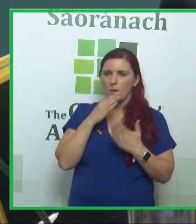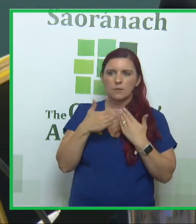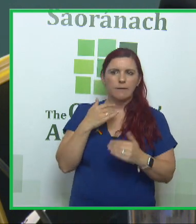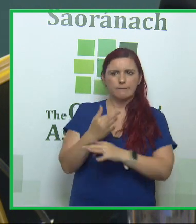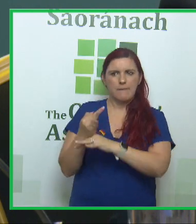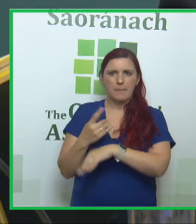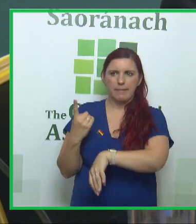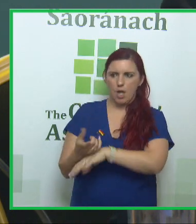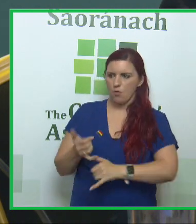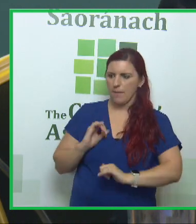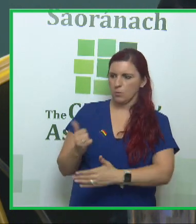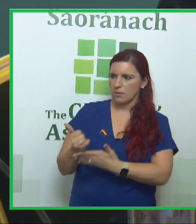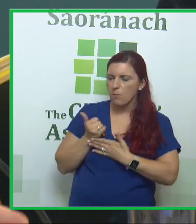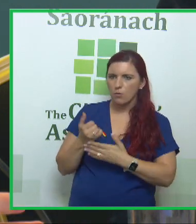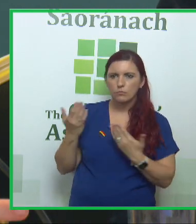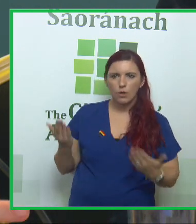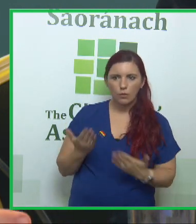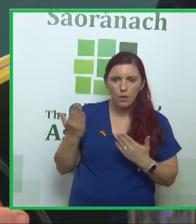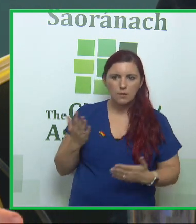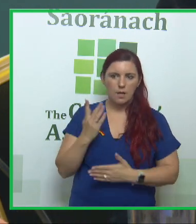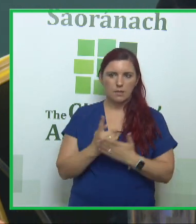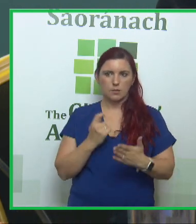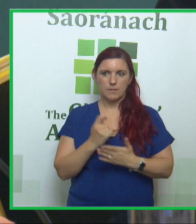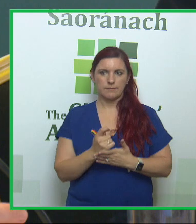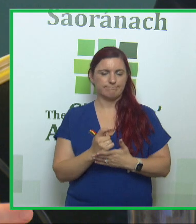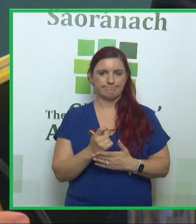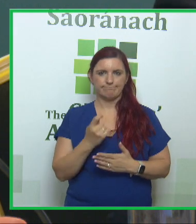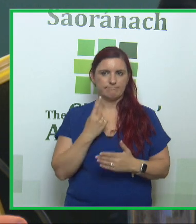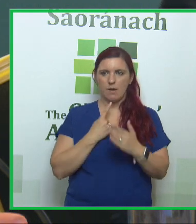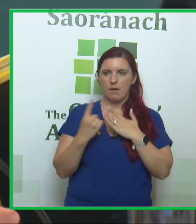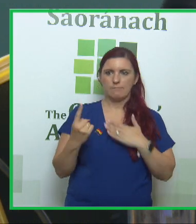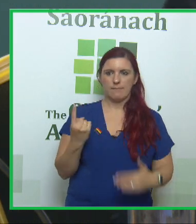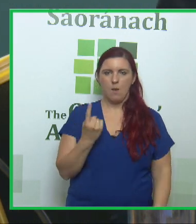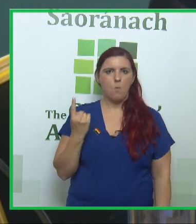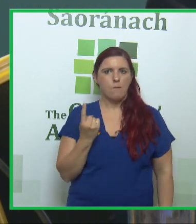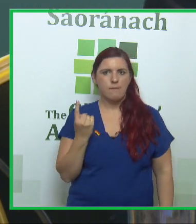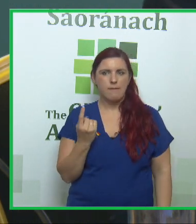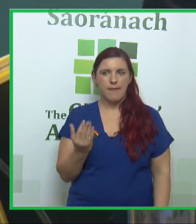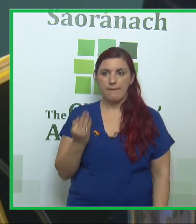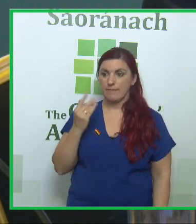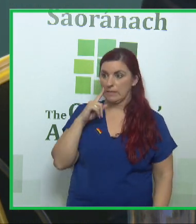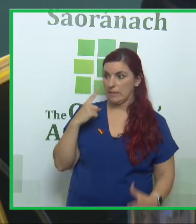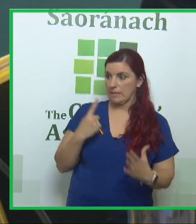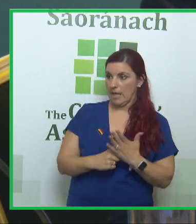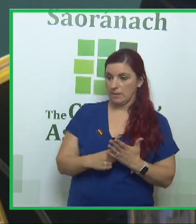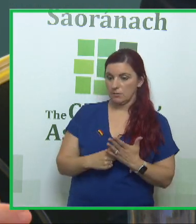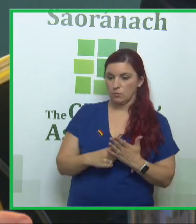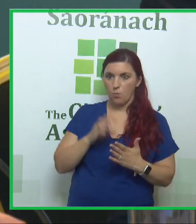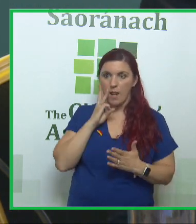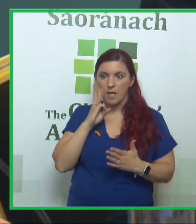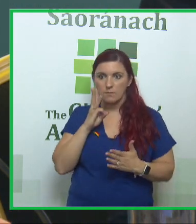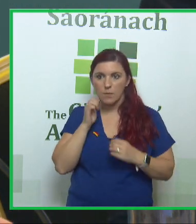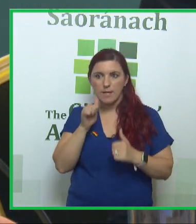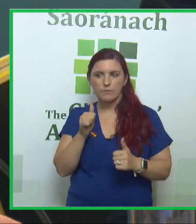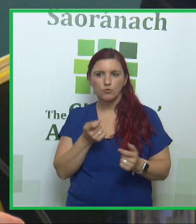her and encourage her, and sometimes she is all alone. And if she decides to go for treatment, then that is a